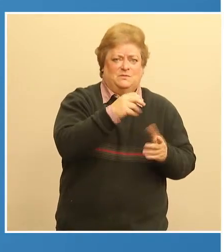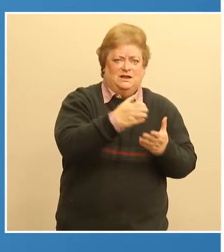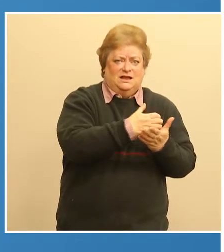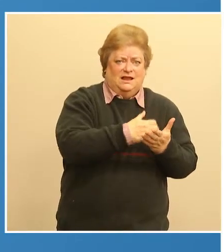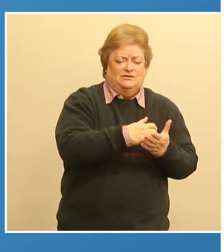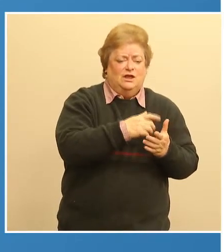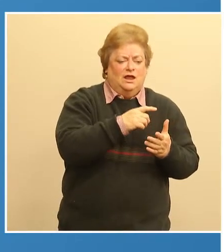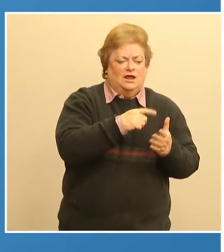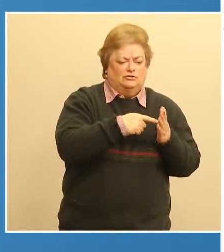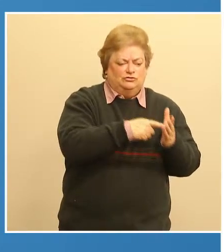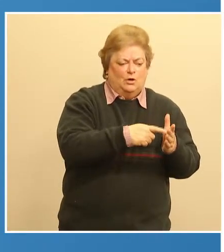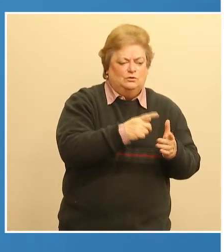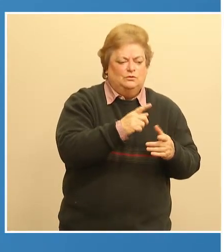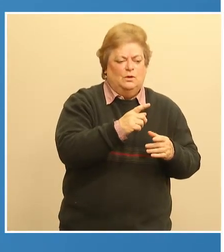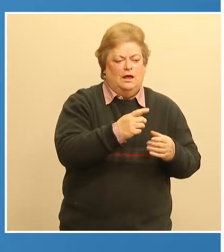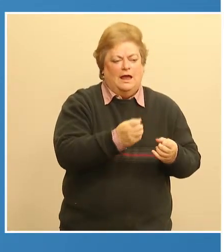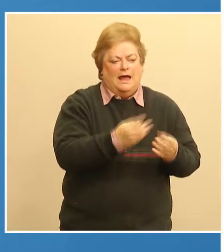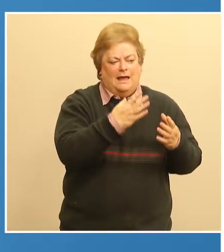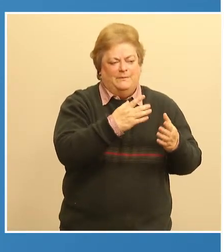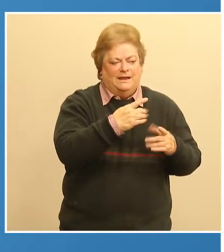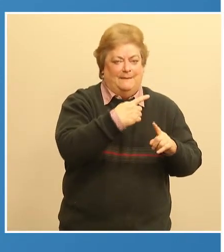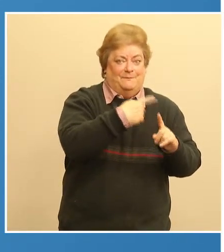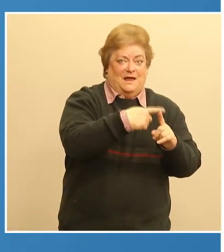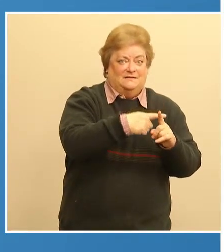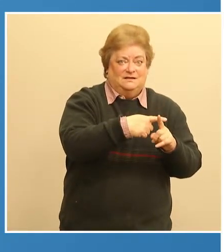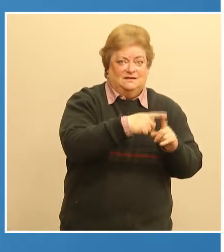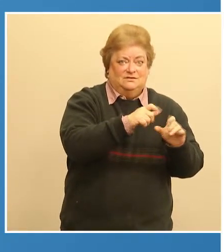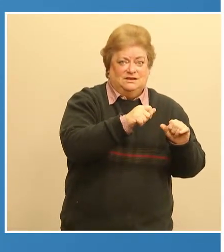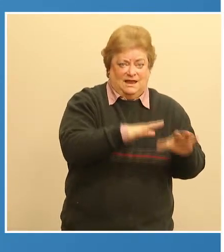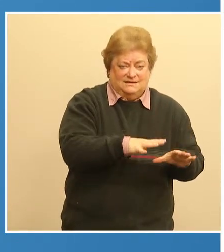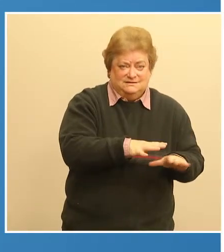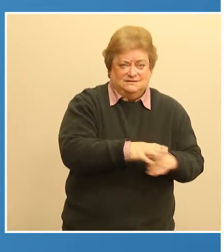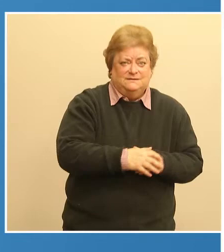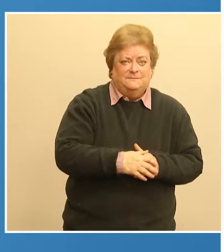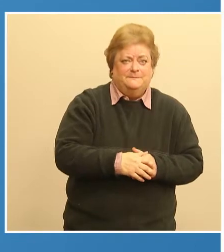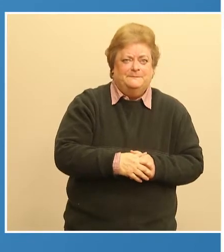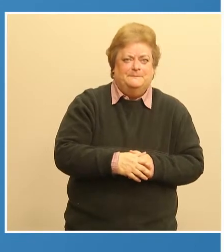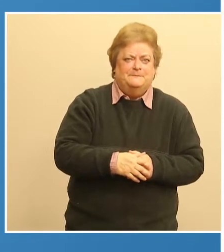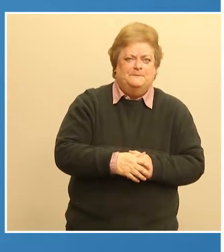testing positive without as many concerns regarding delays in reporting.